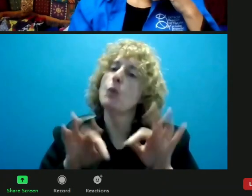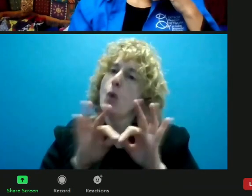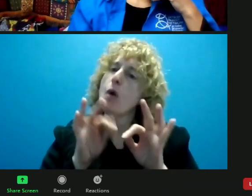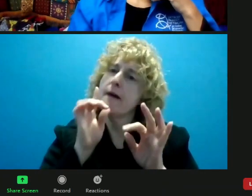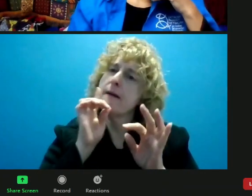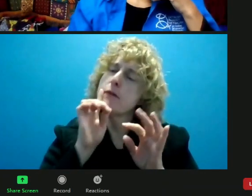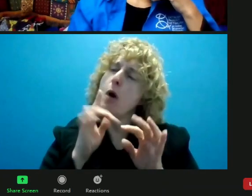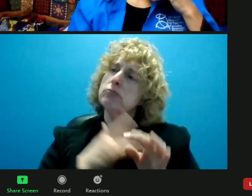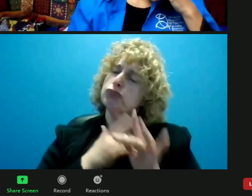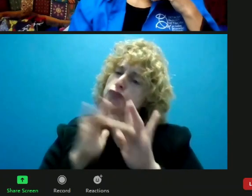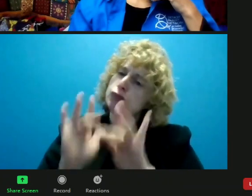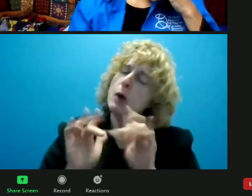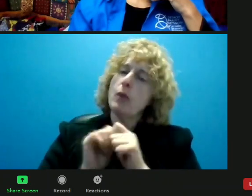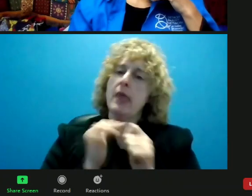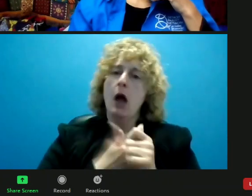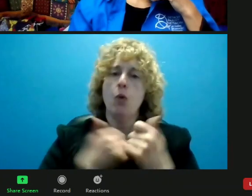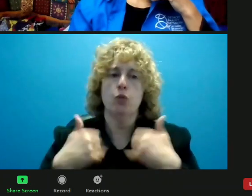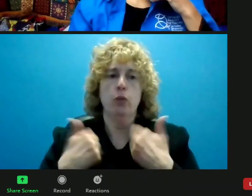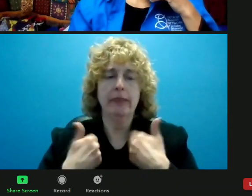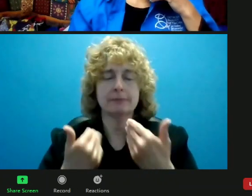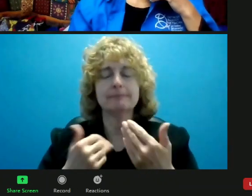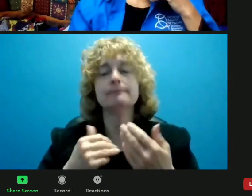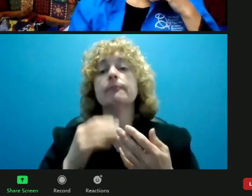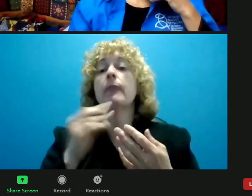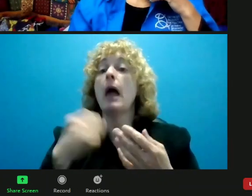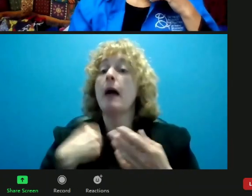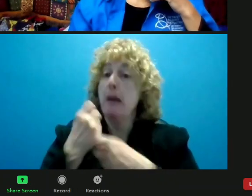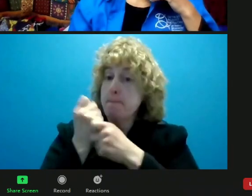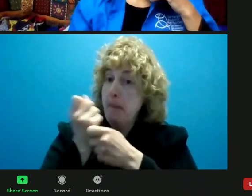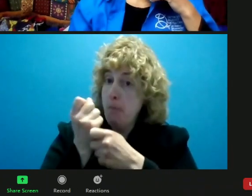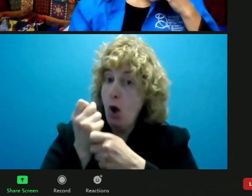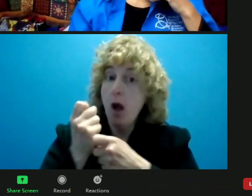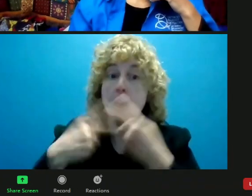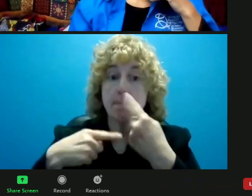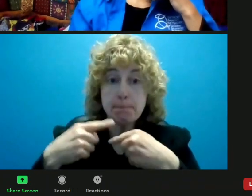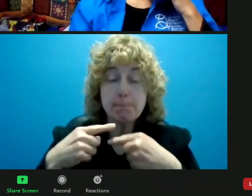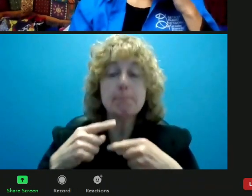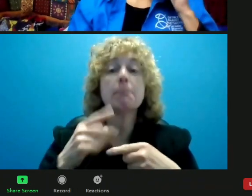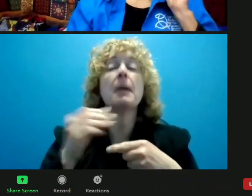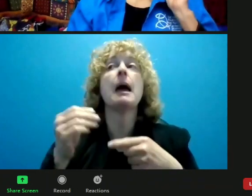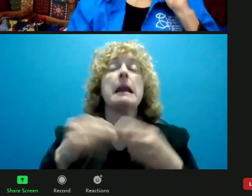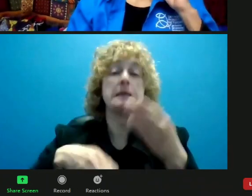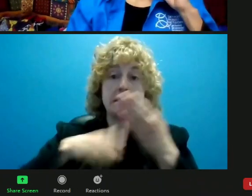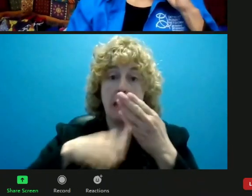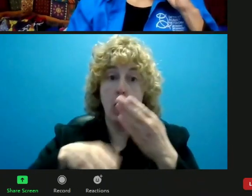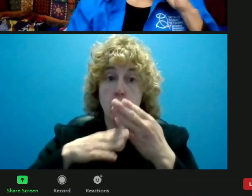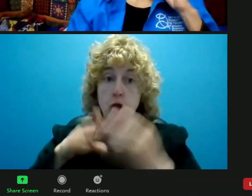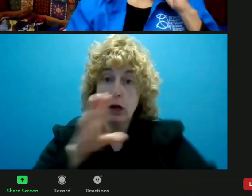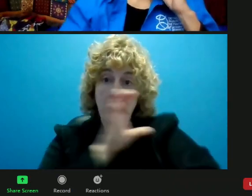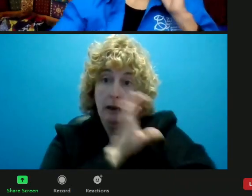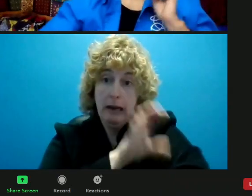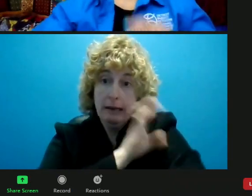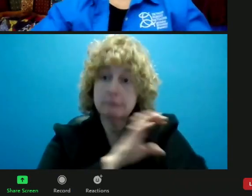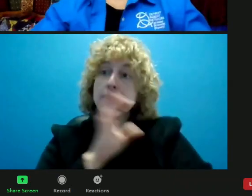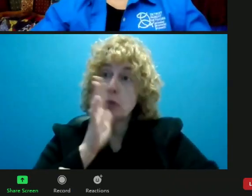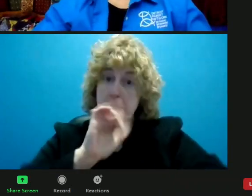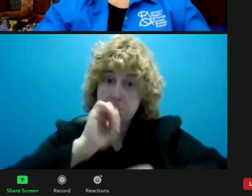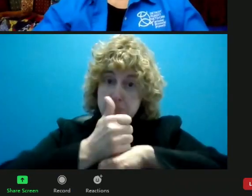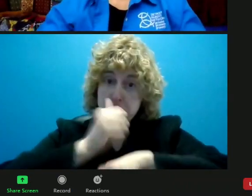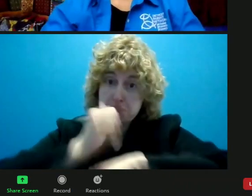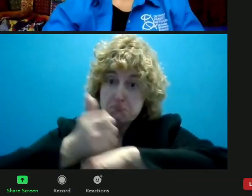like I mentioned earlier, we'll be doing that. Um, we have some soccer clinics that'll be coming up for boys and for young ladies. Um, and then